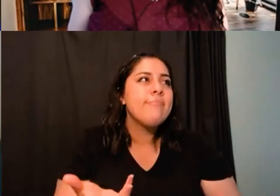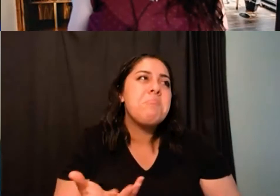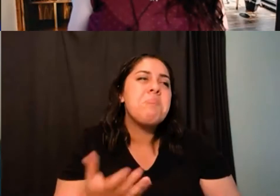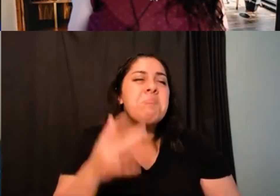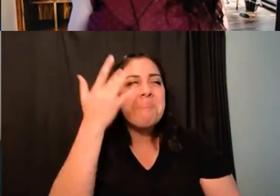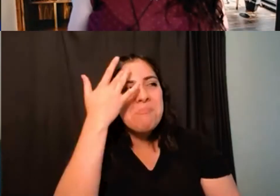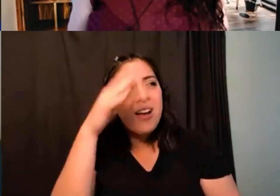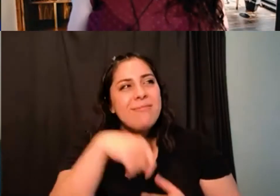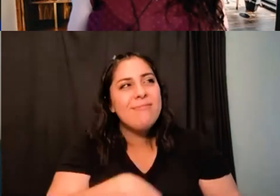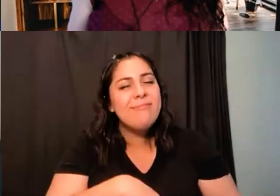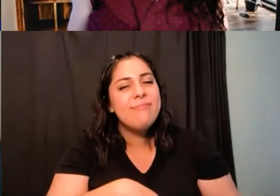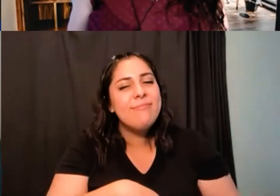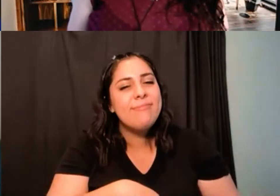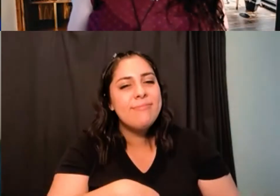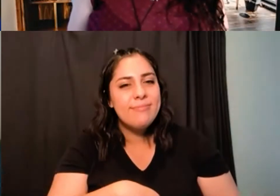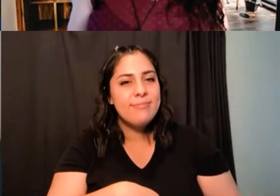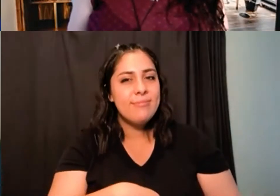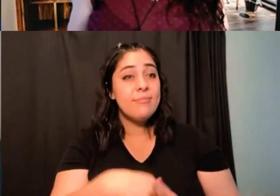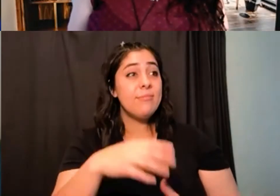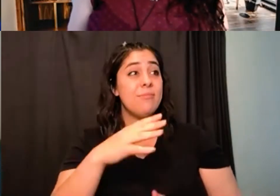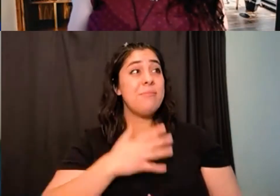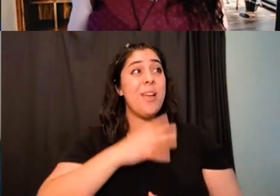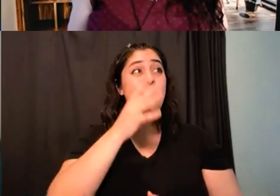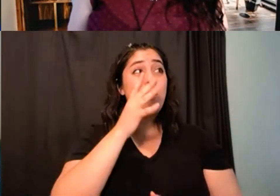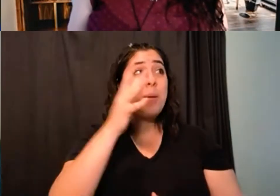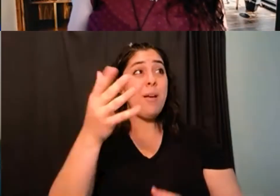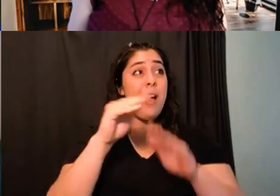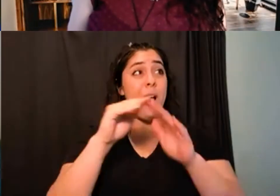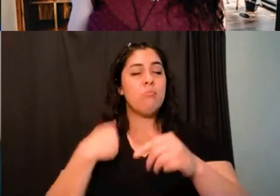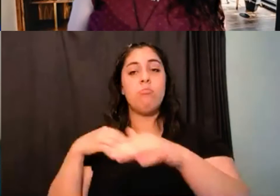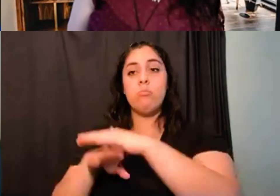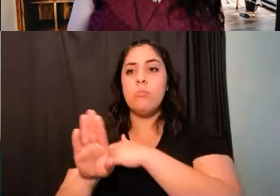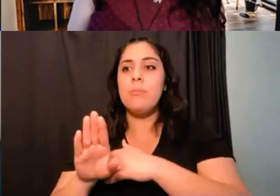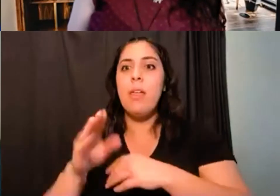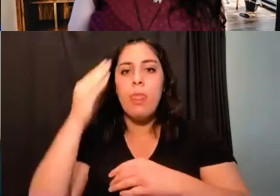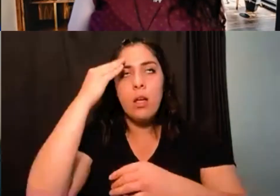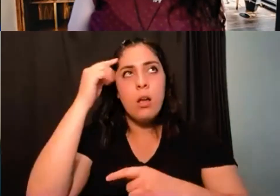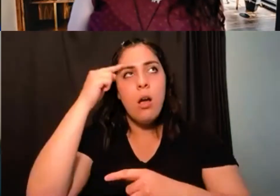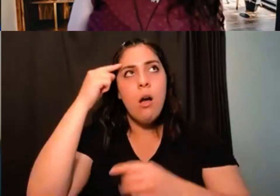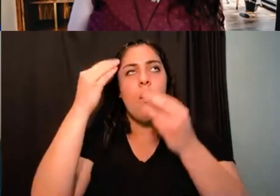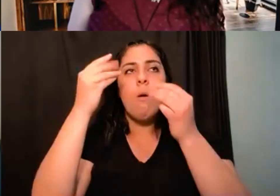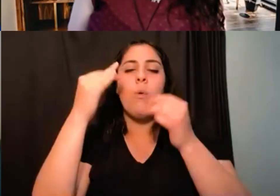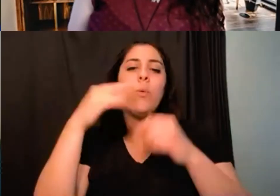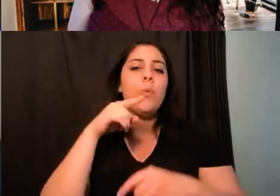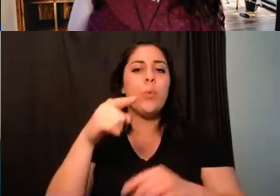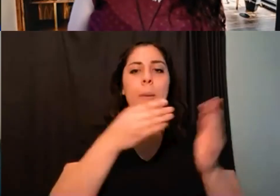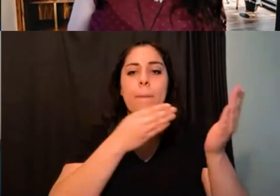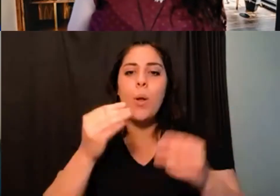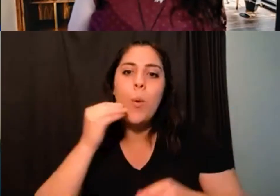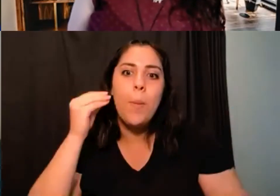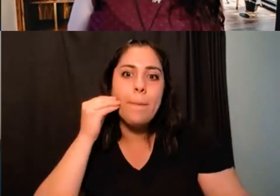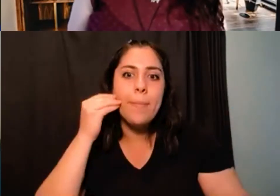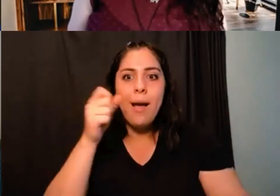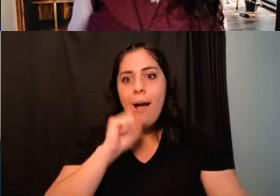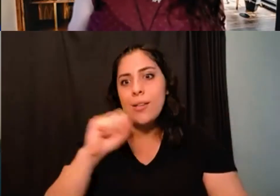clever. When I was at my abuela's house, I would think about what my dad would make for dinner. My dad would bring home ice creams